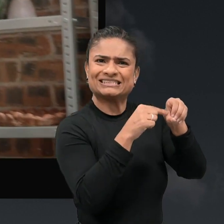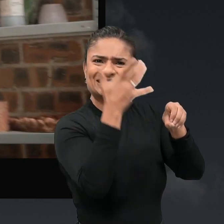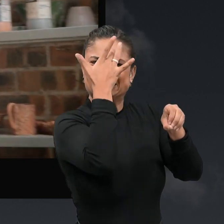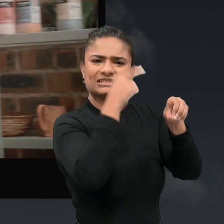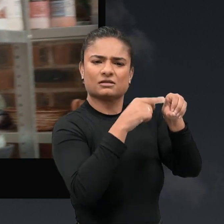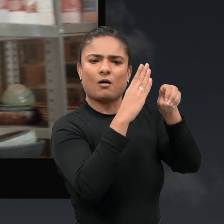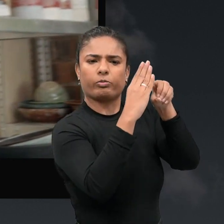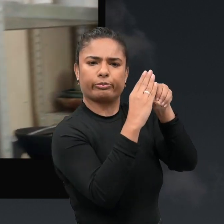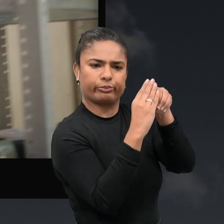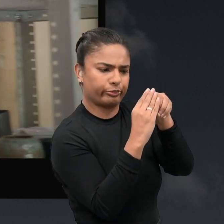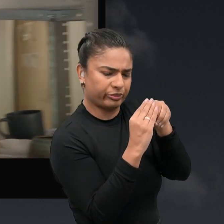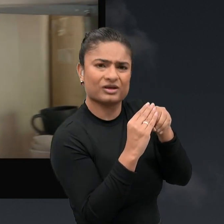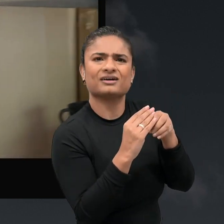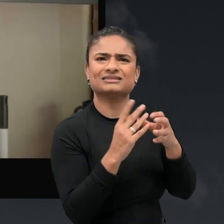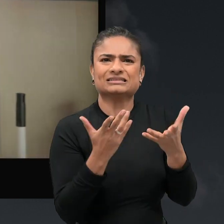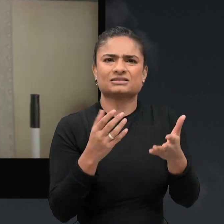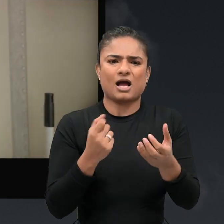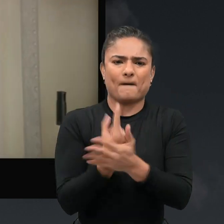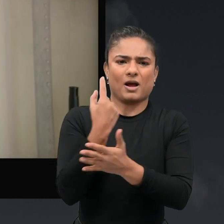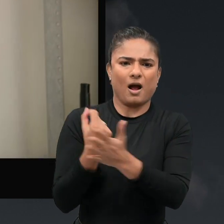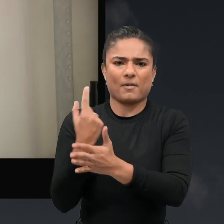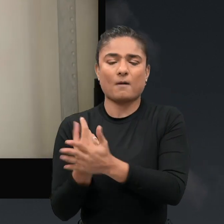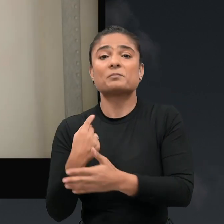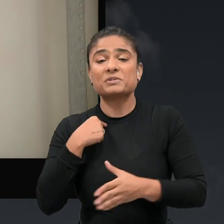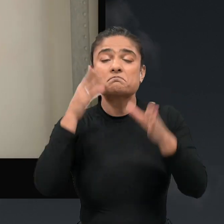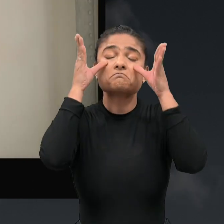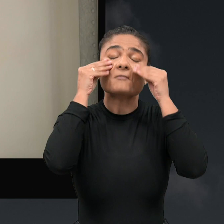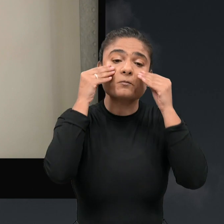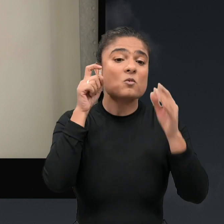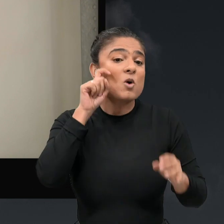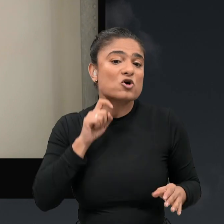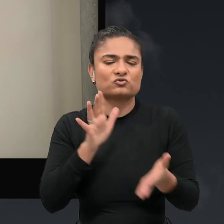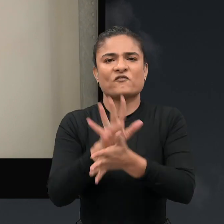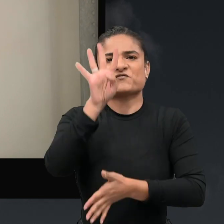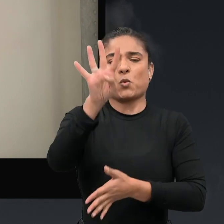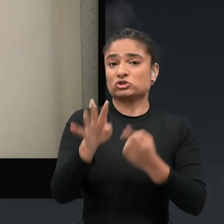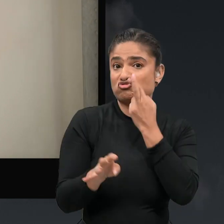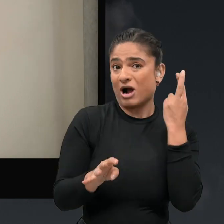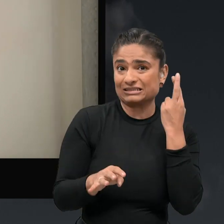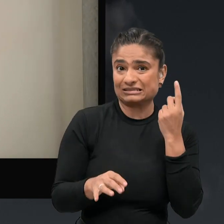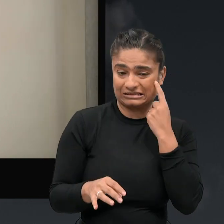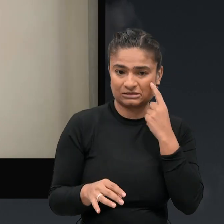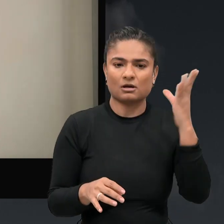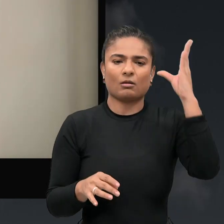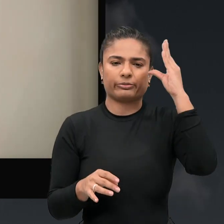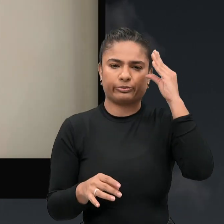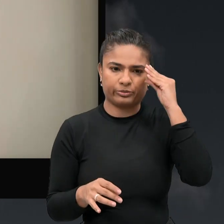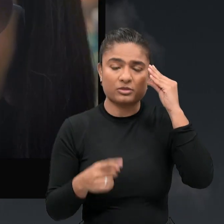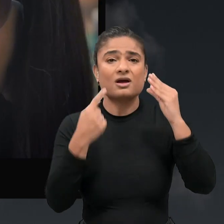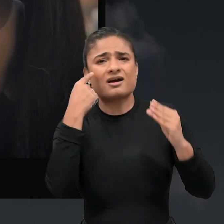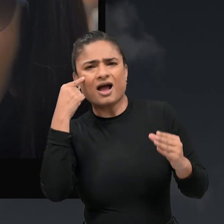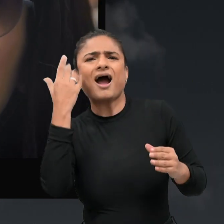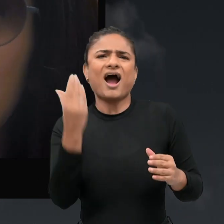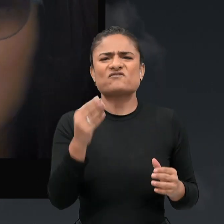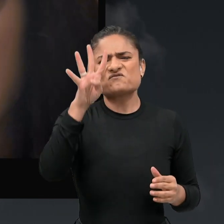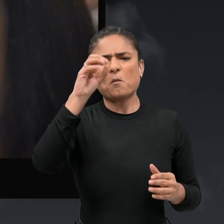dysplasia, and that manifests in several different ways. I became blind in my right eye when I was 14, and